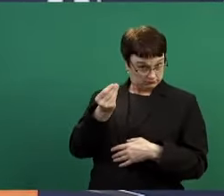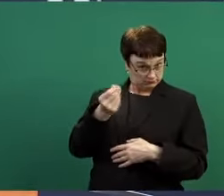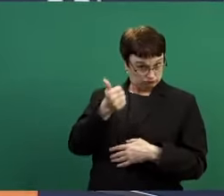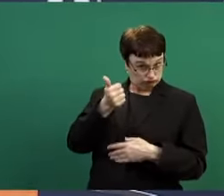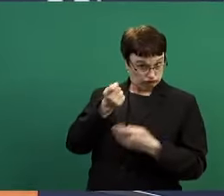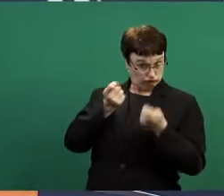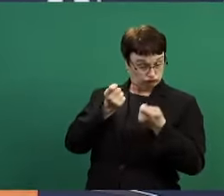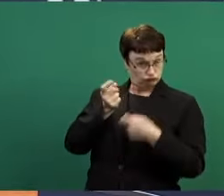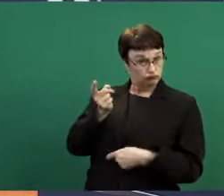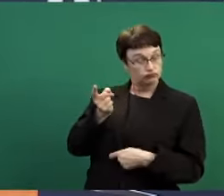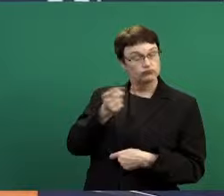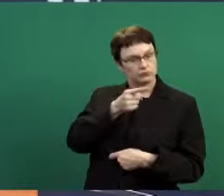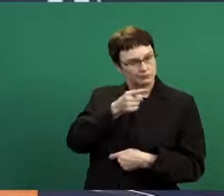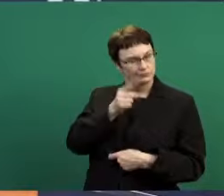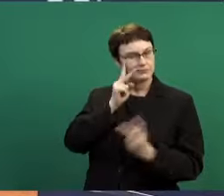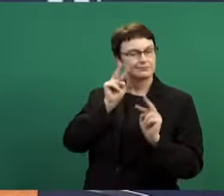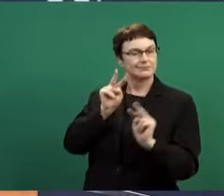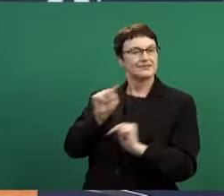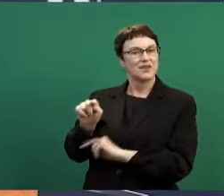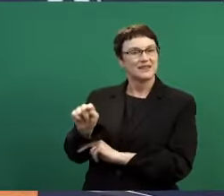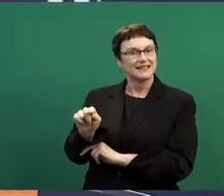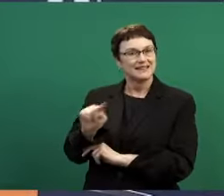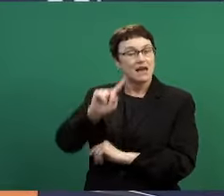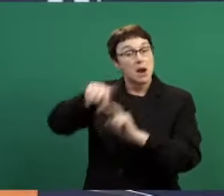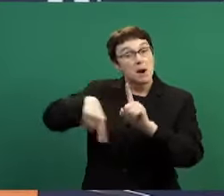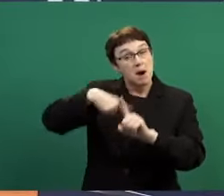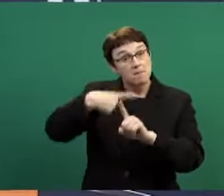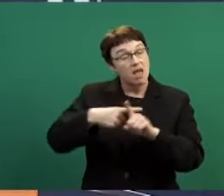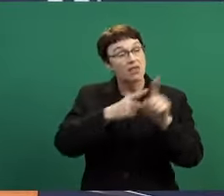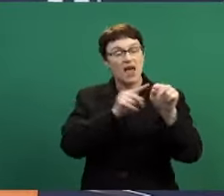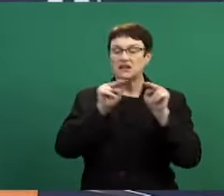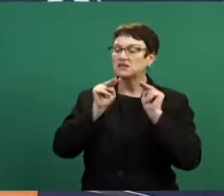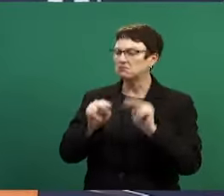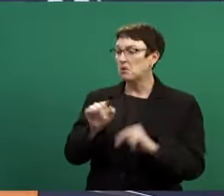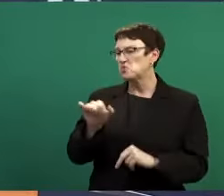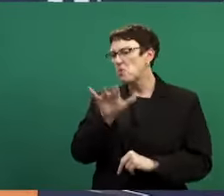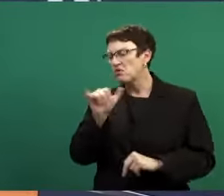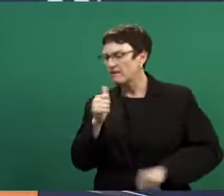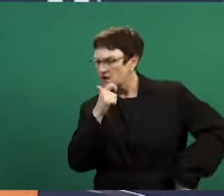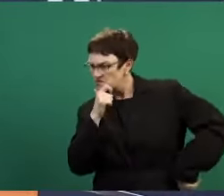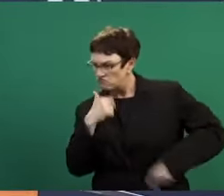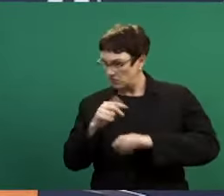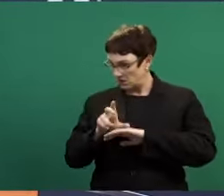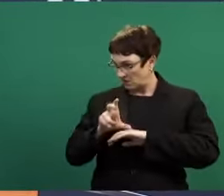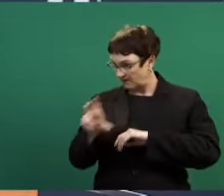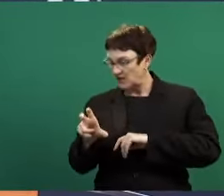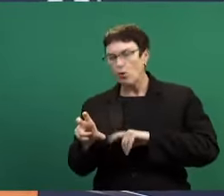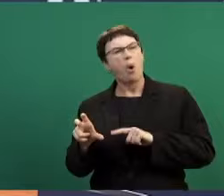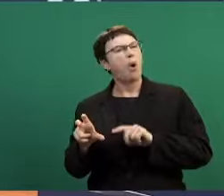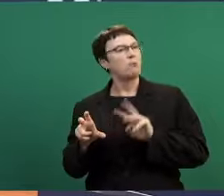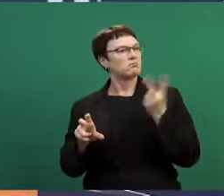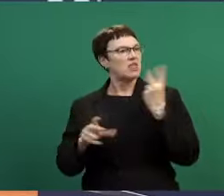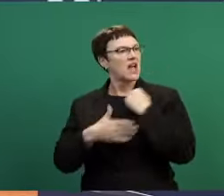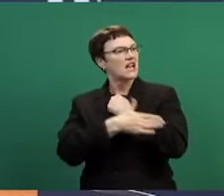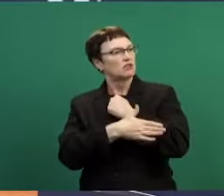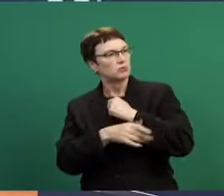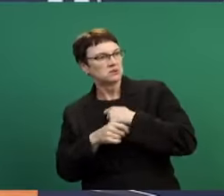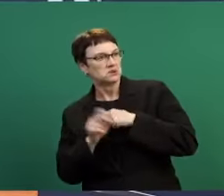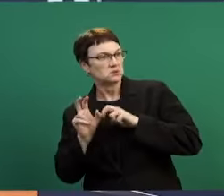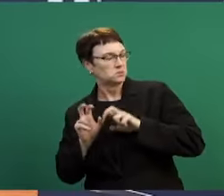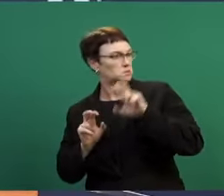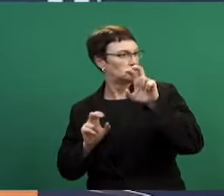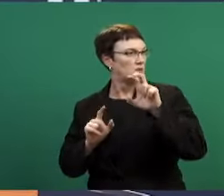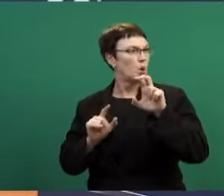also comparing South Africa to alternative investment destinations that the investors could be lending